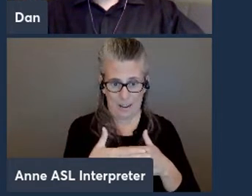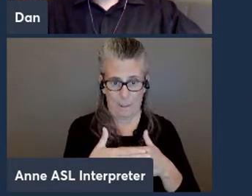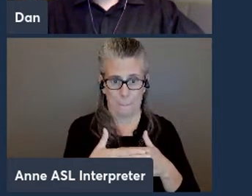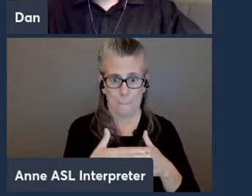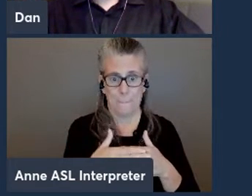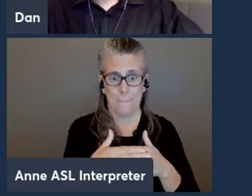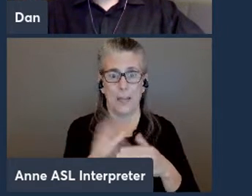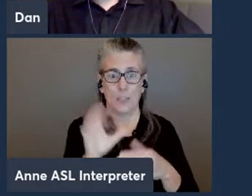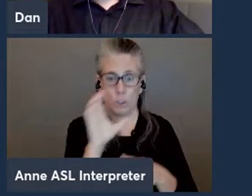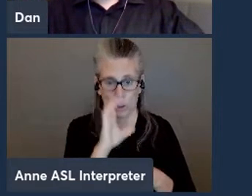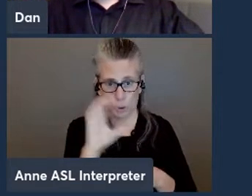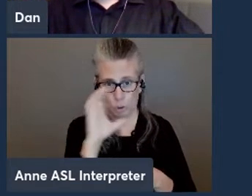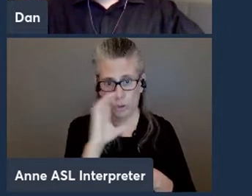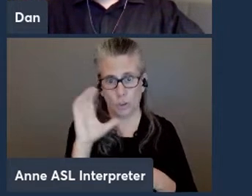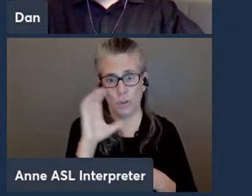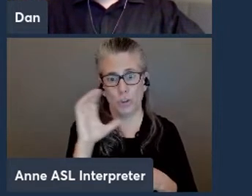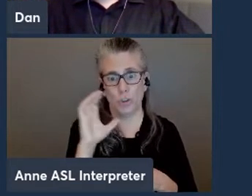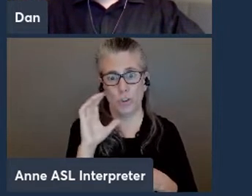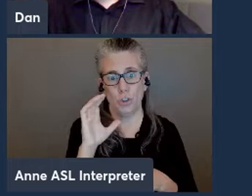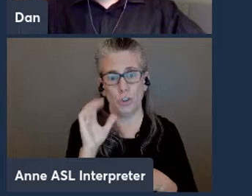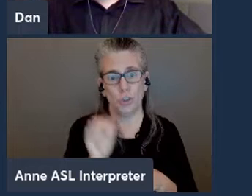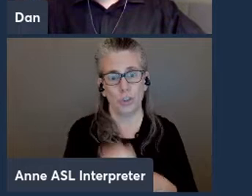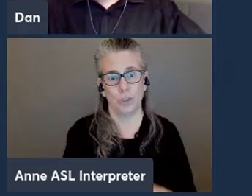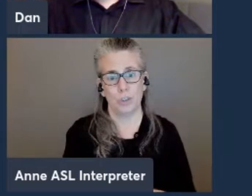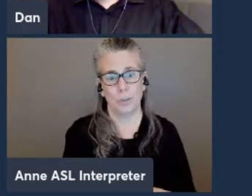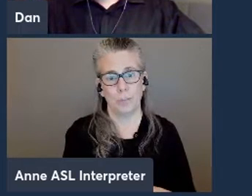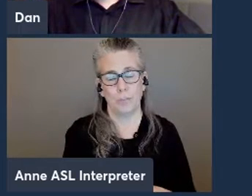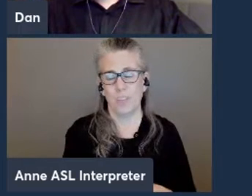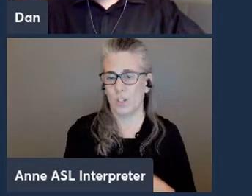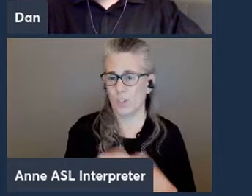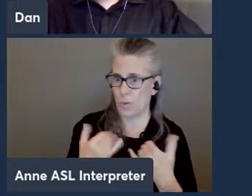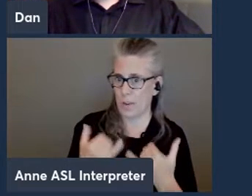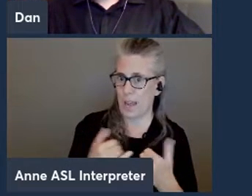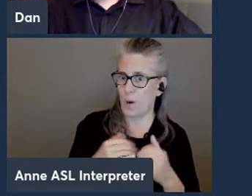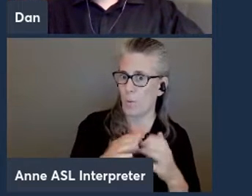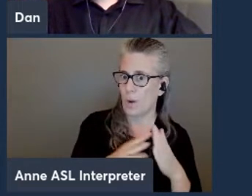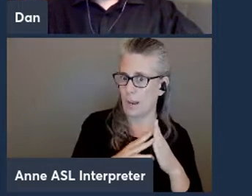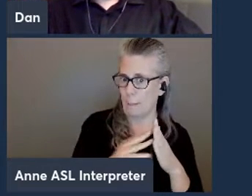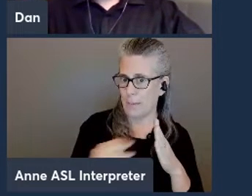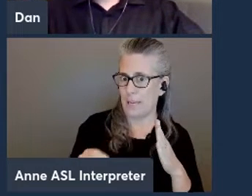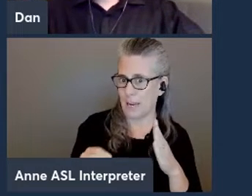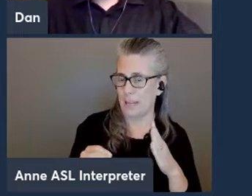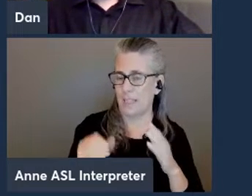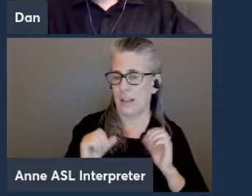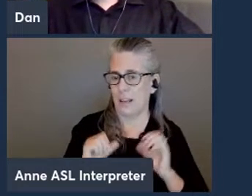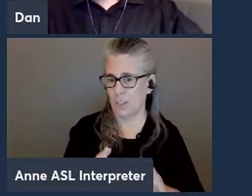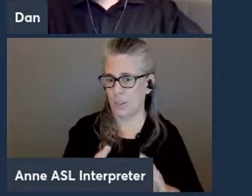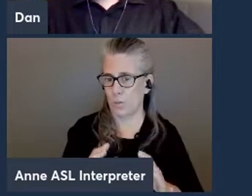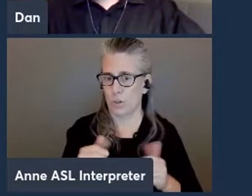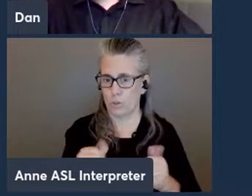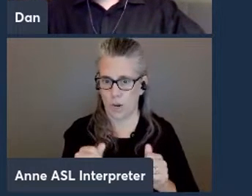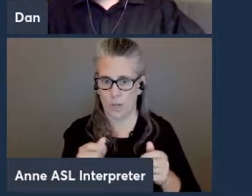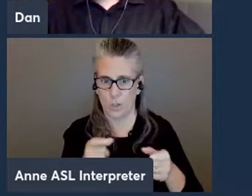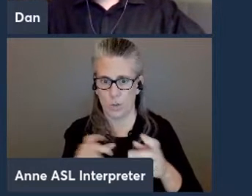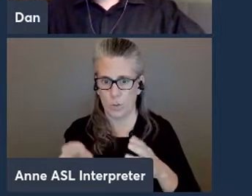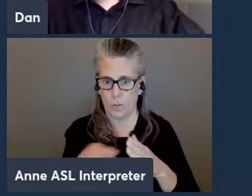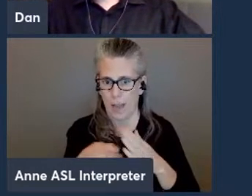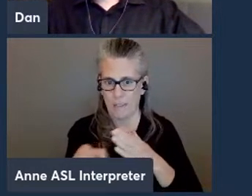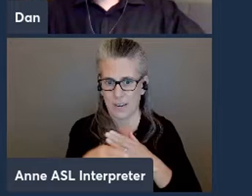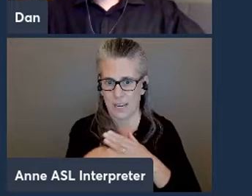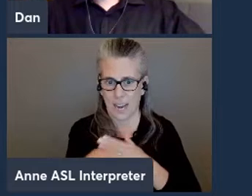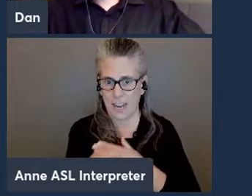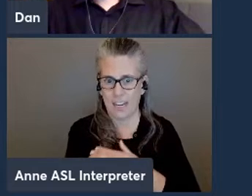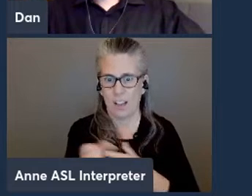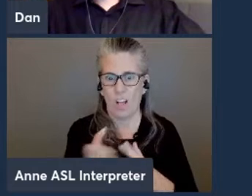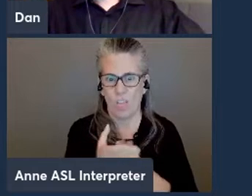some searching. So we're now imitating search a customer comments. Trying to do something on this website. Hmm. And hopefully CloudWatch RUM will